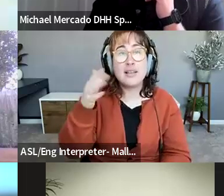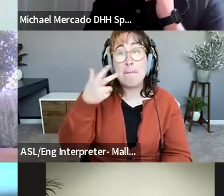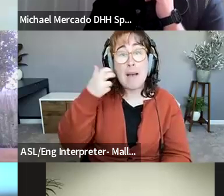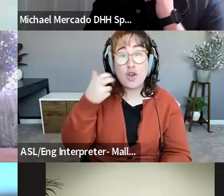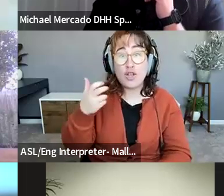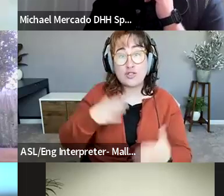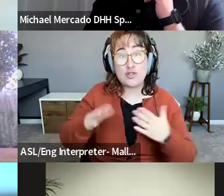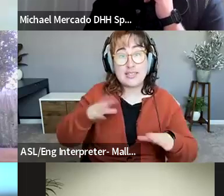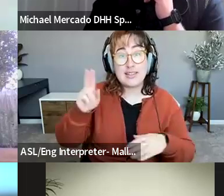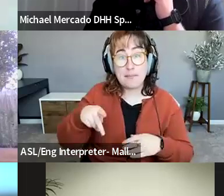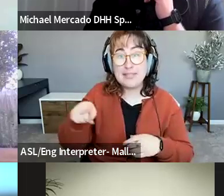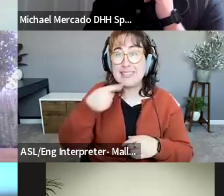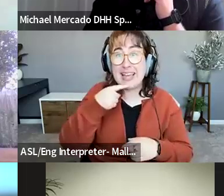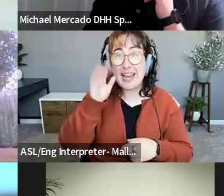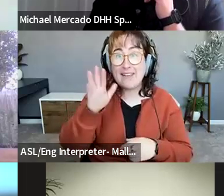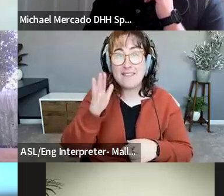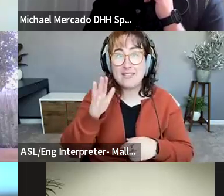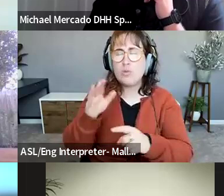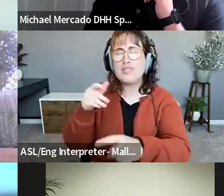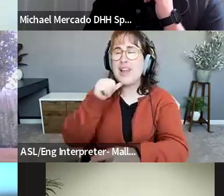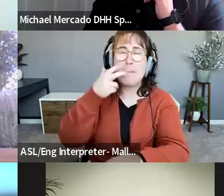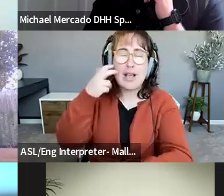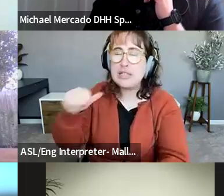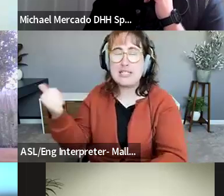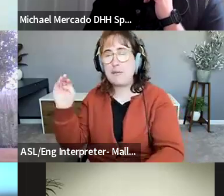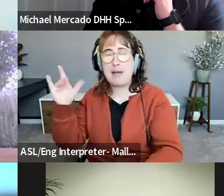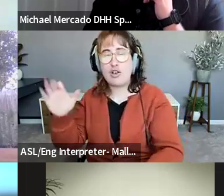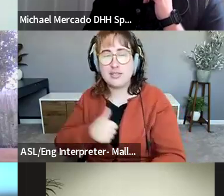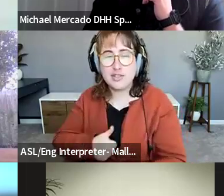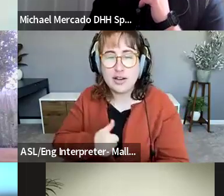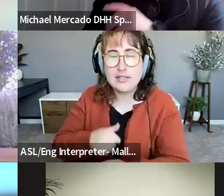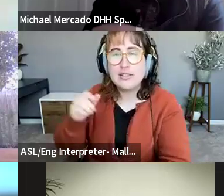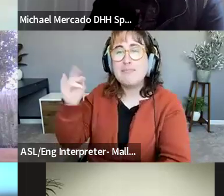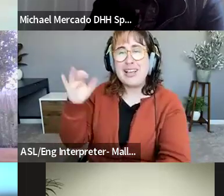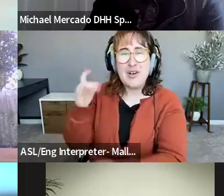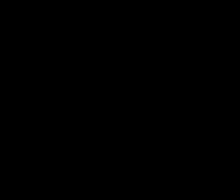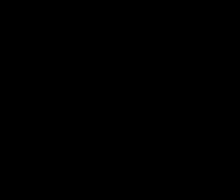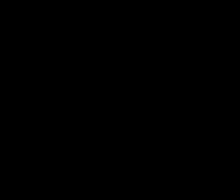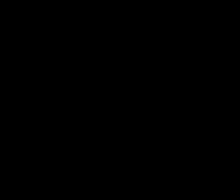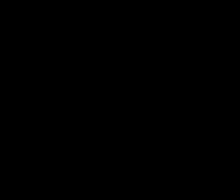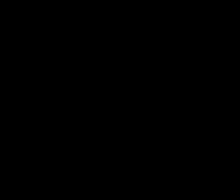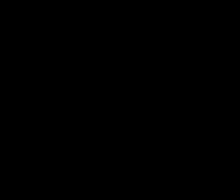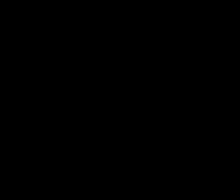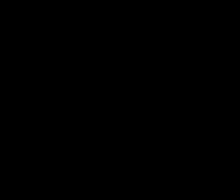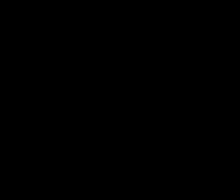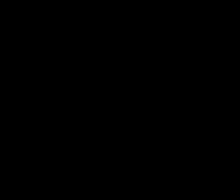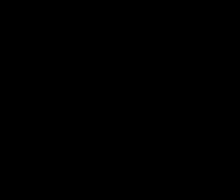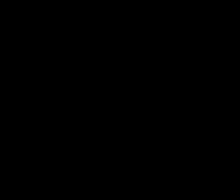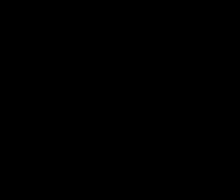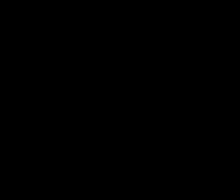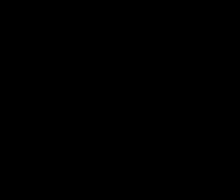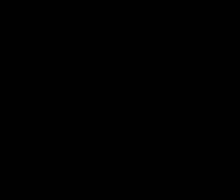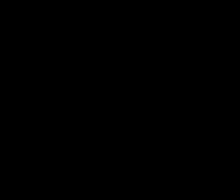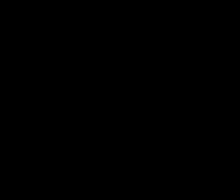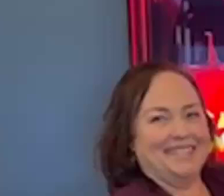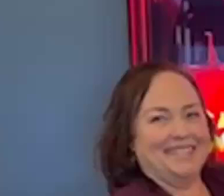let us know that it is his favorite holiday. So I wanted to share. Michael actually won our pumpkin decorating contest.